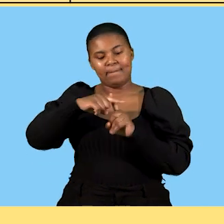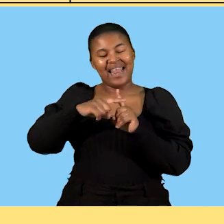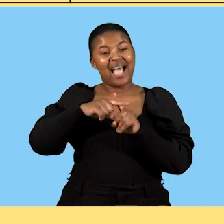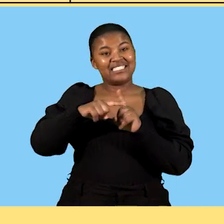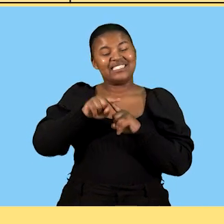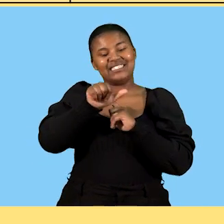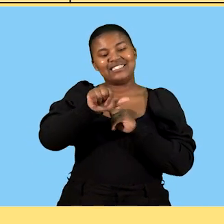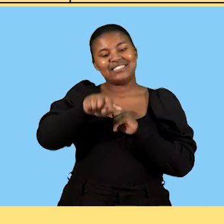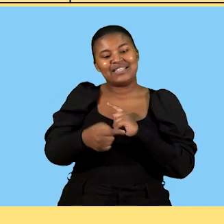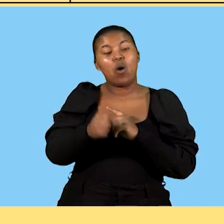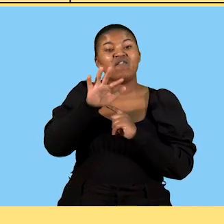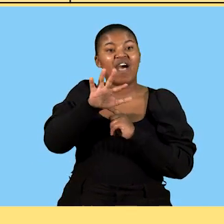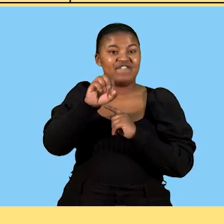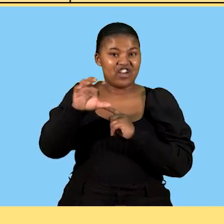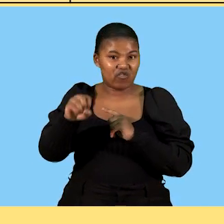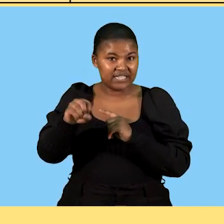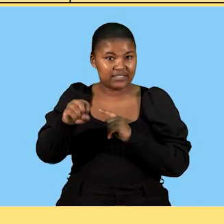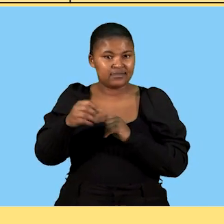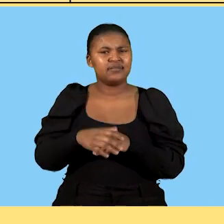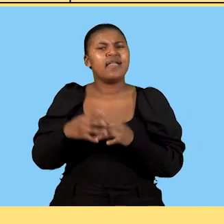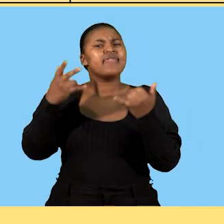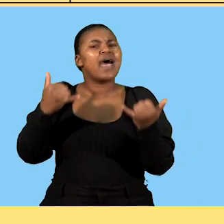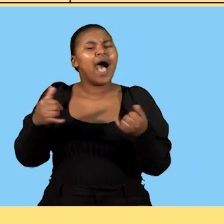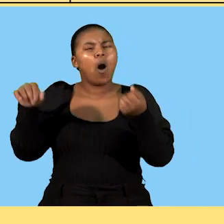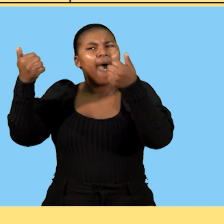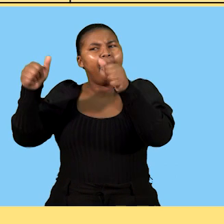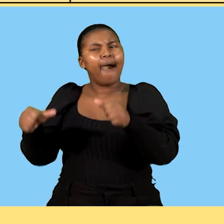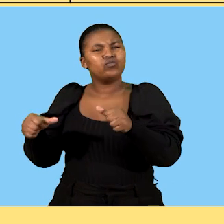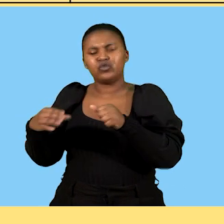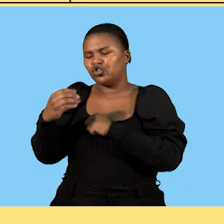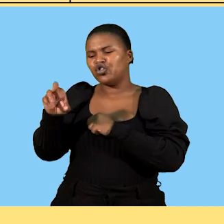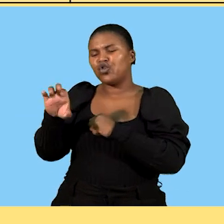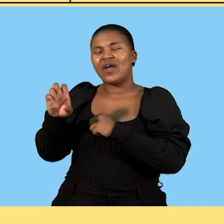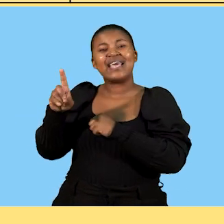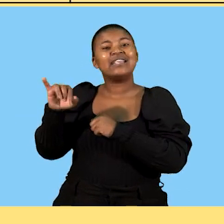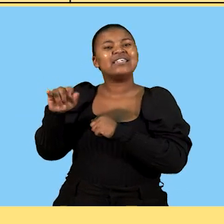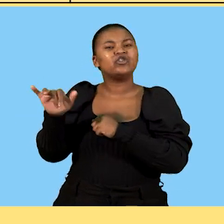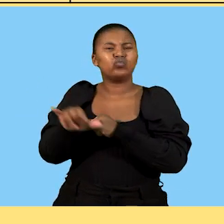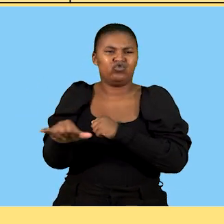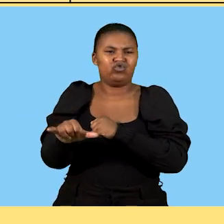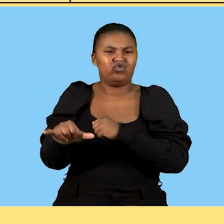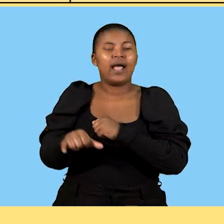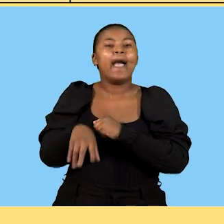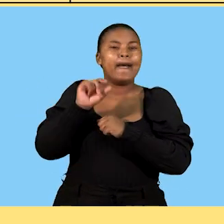plus 6,500. And the account to credit is